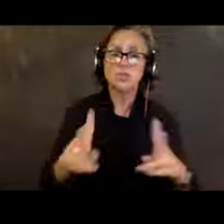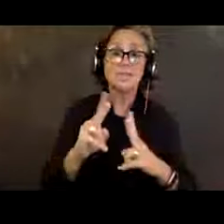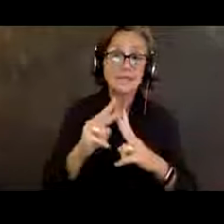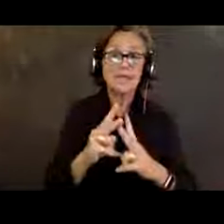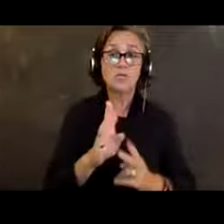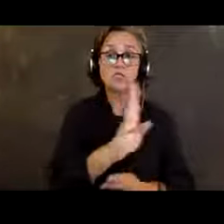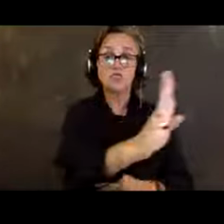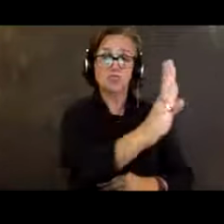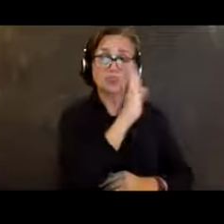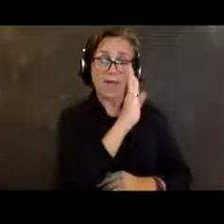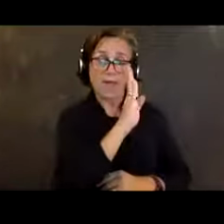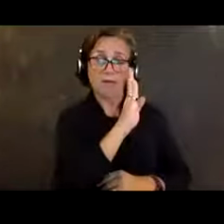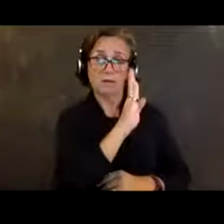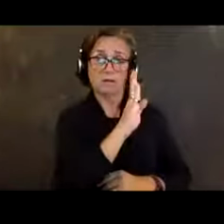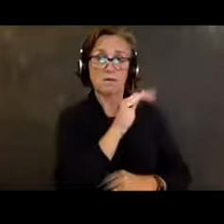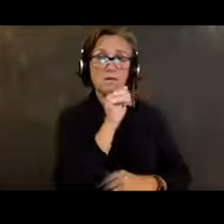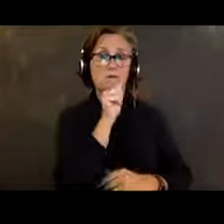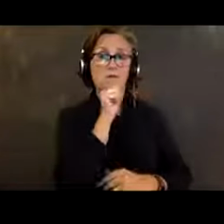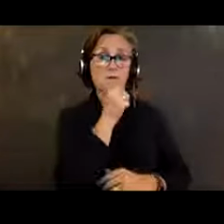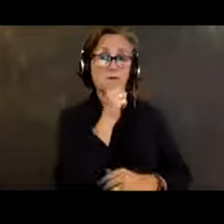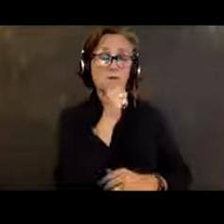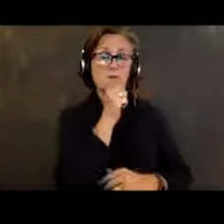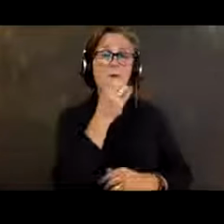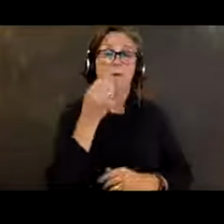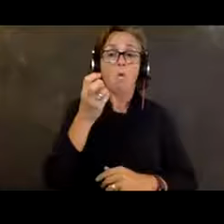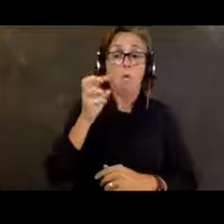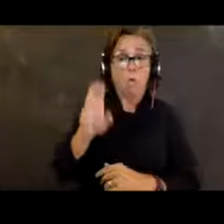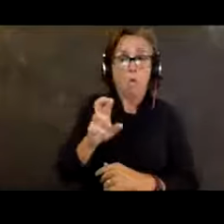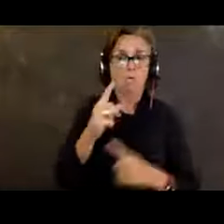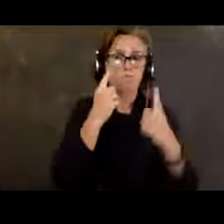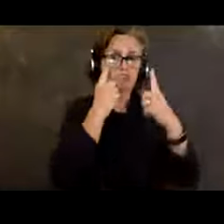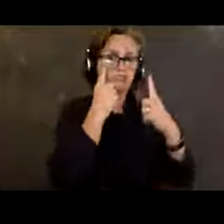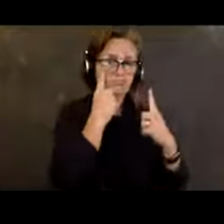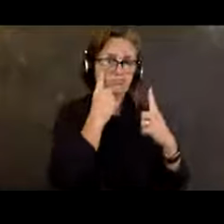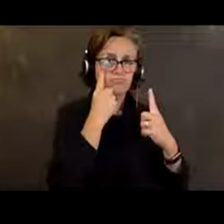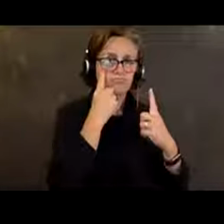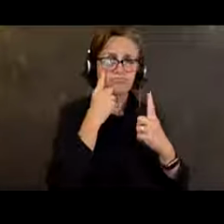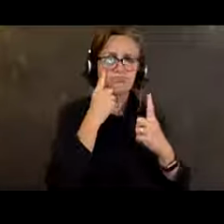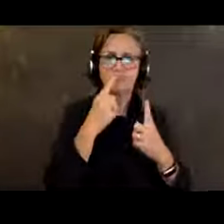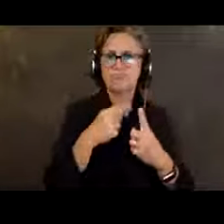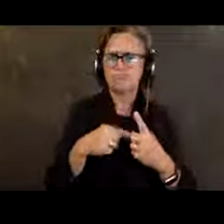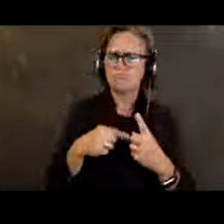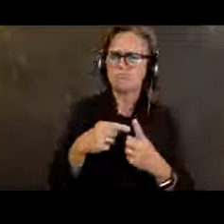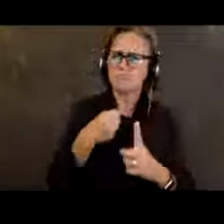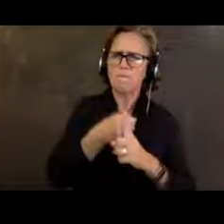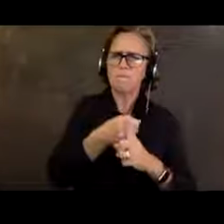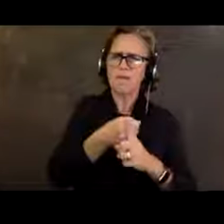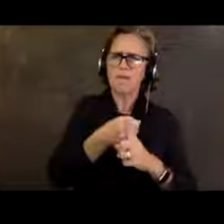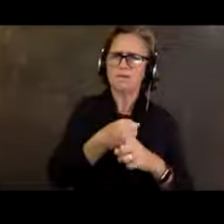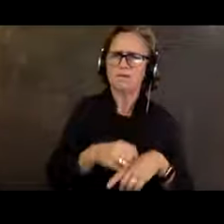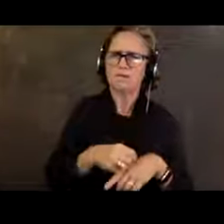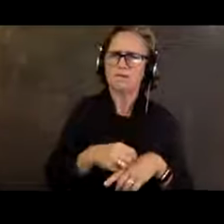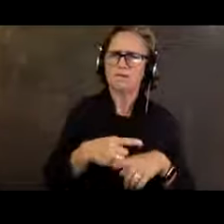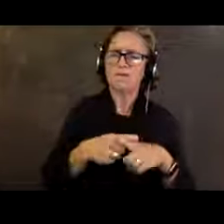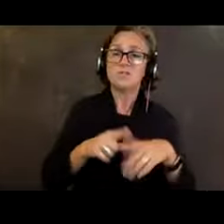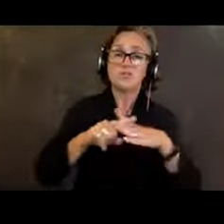racism are equally affected. Children learn about racial differences and racial bias from an early age. Children are